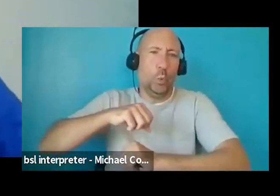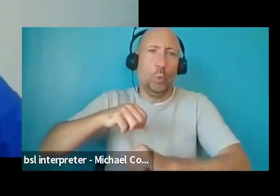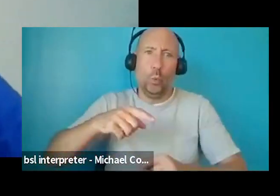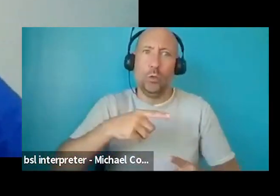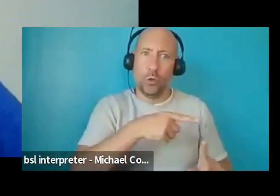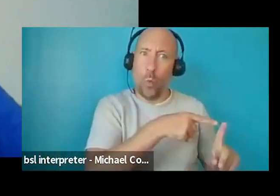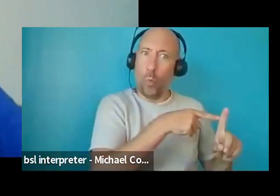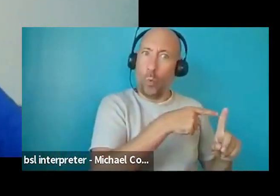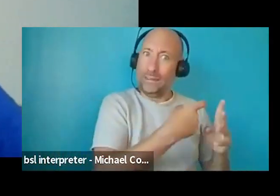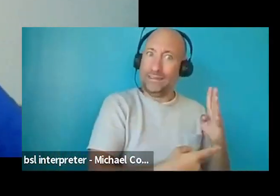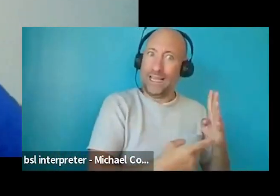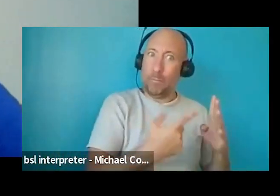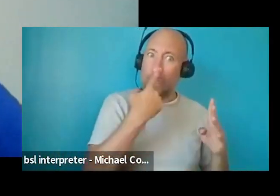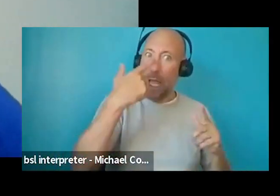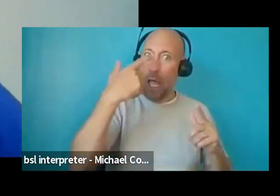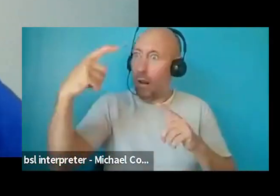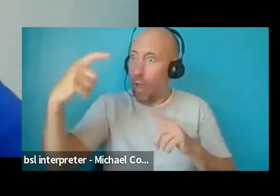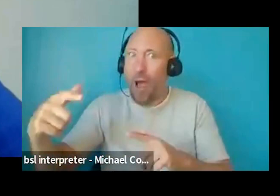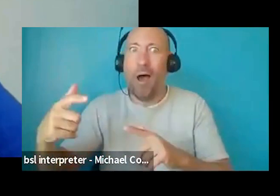UK or from wherever.